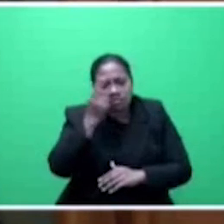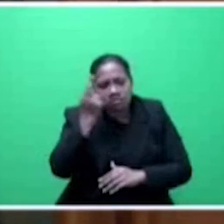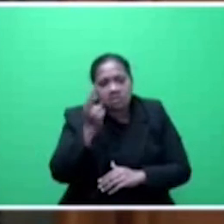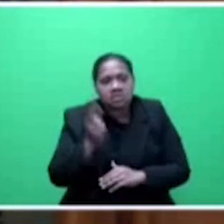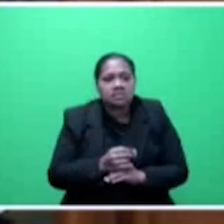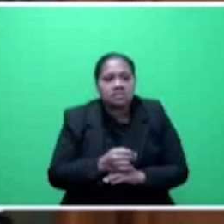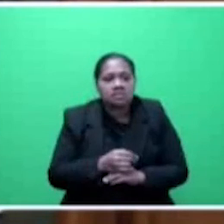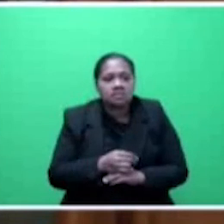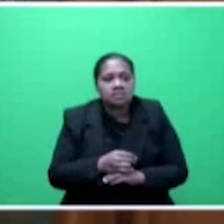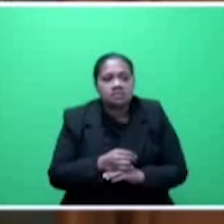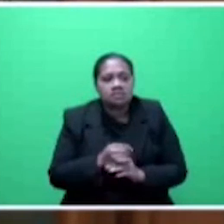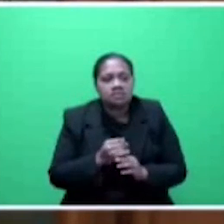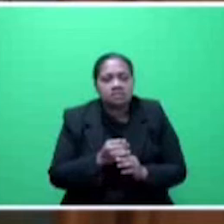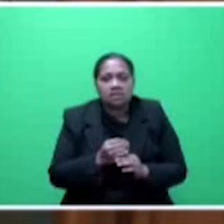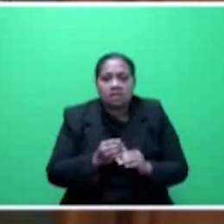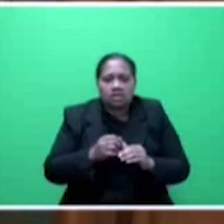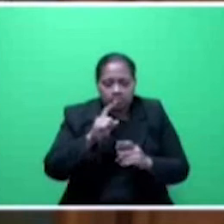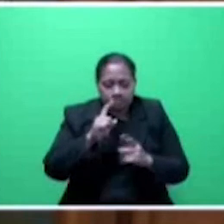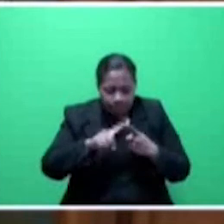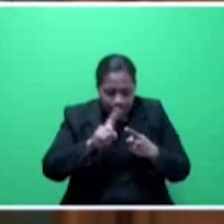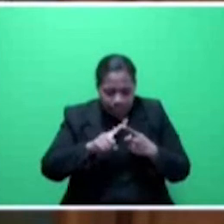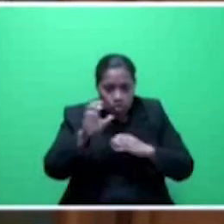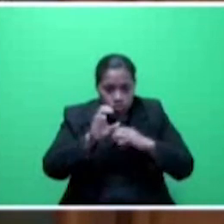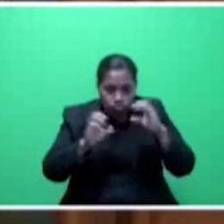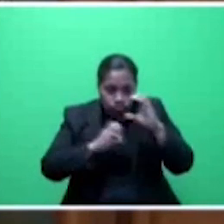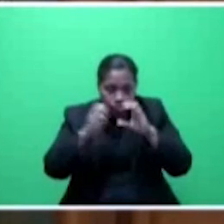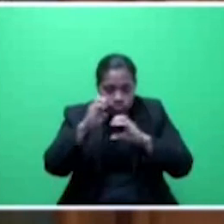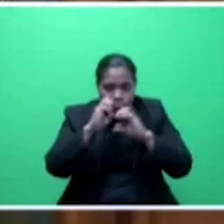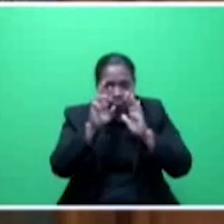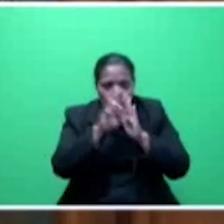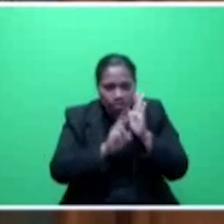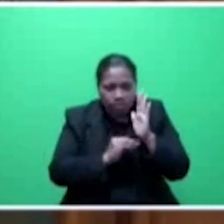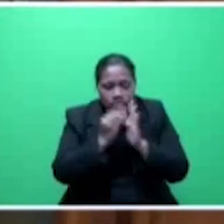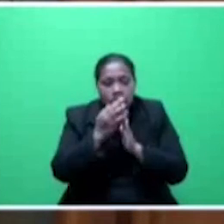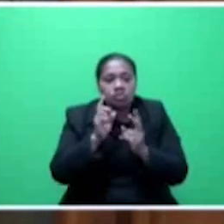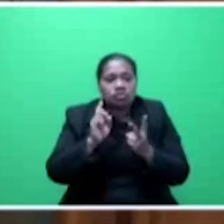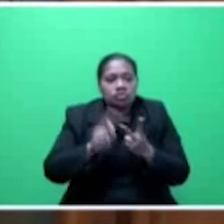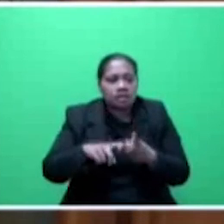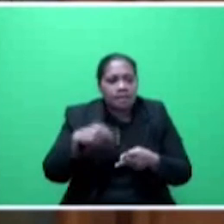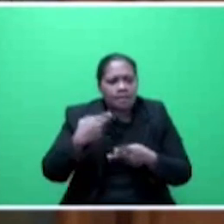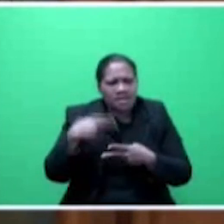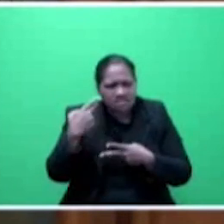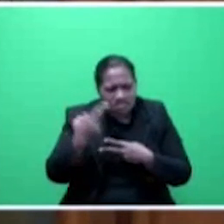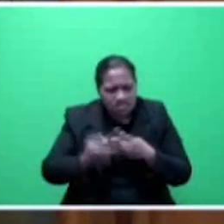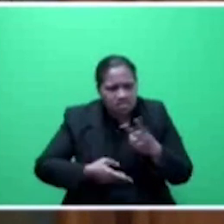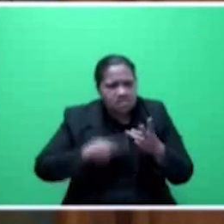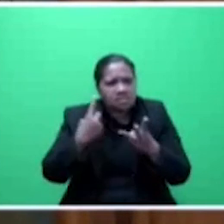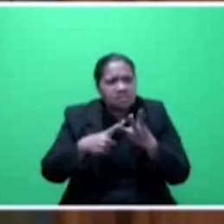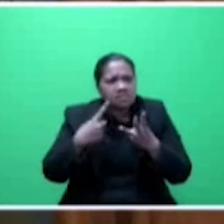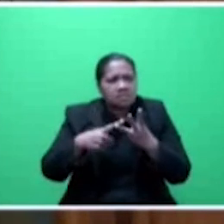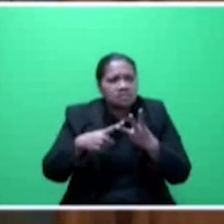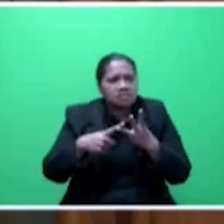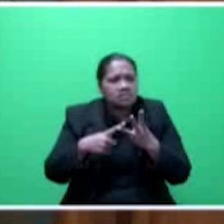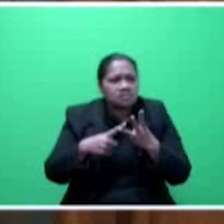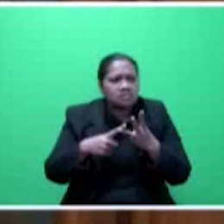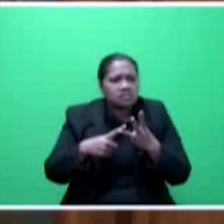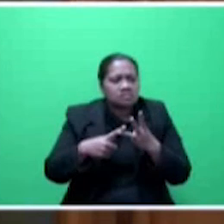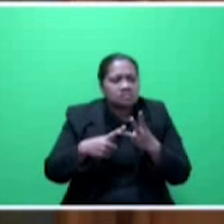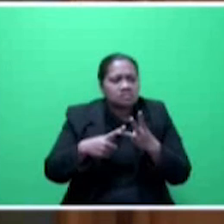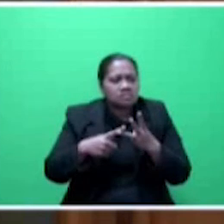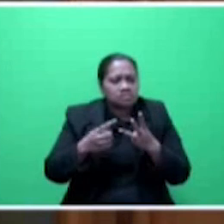1, construction regulation. 2, plant regulation. 3, noise code of